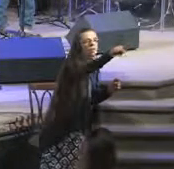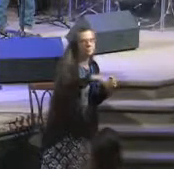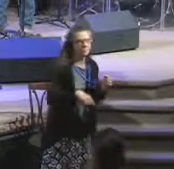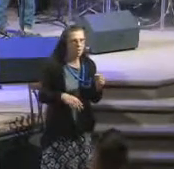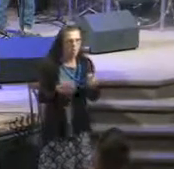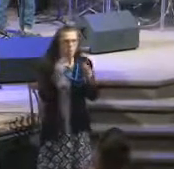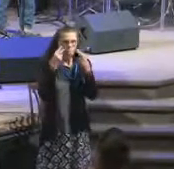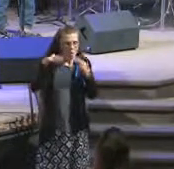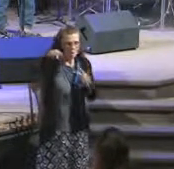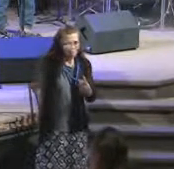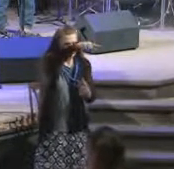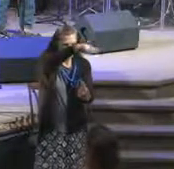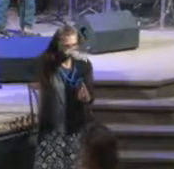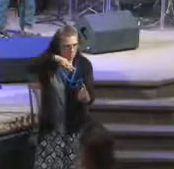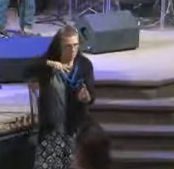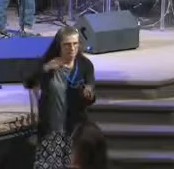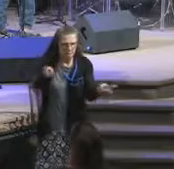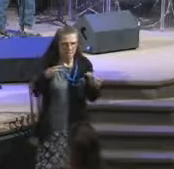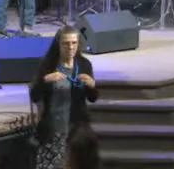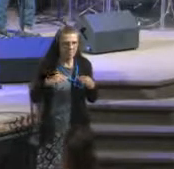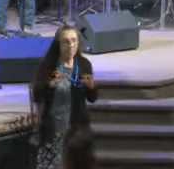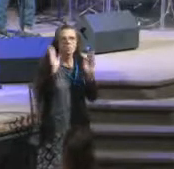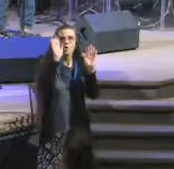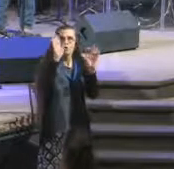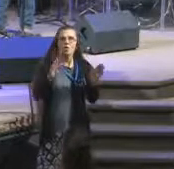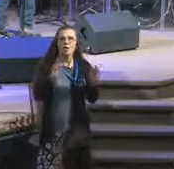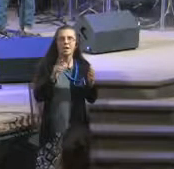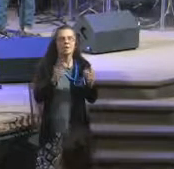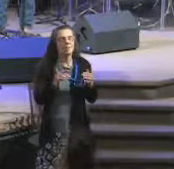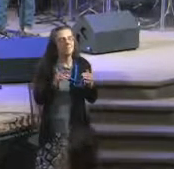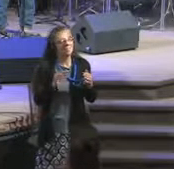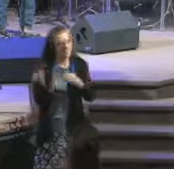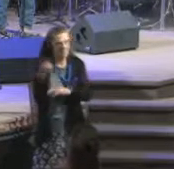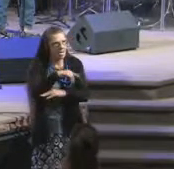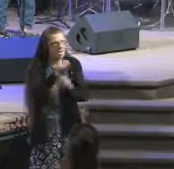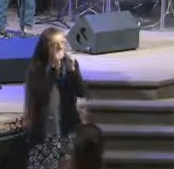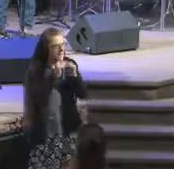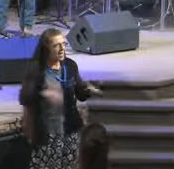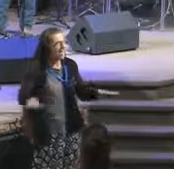us. Give us a great rest of our day. Bless us, Father.